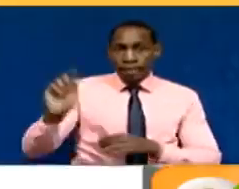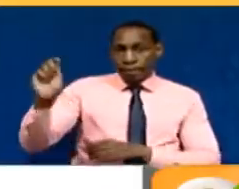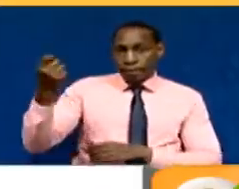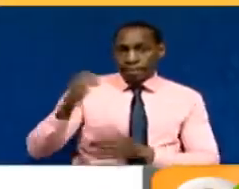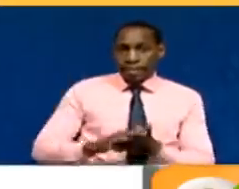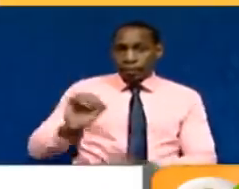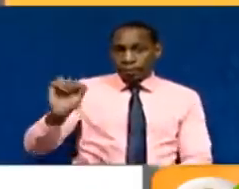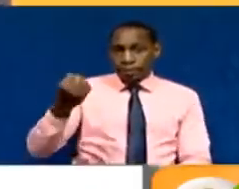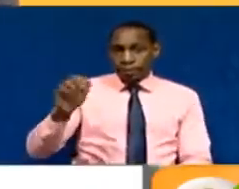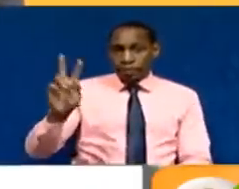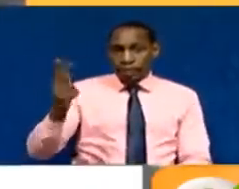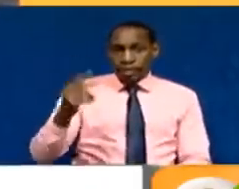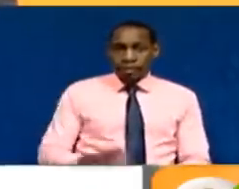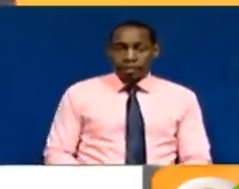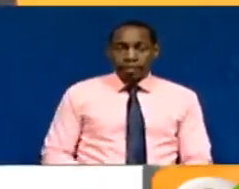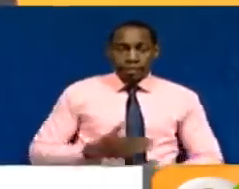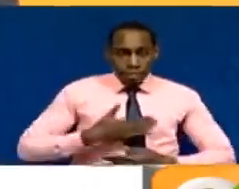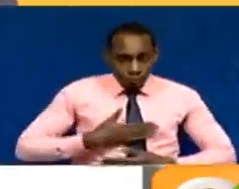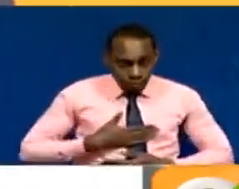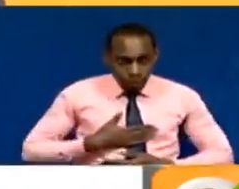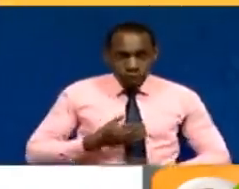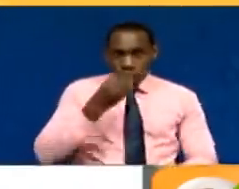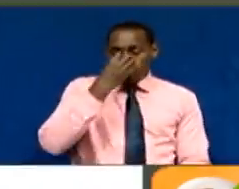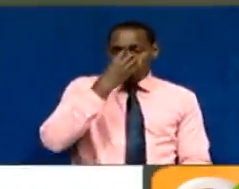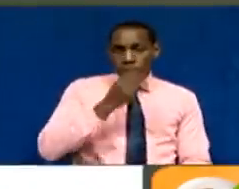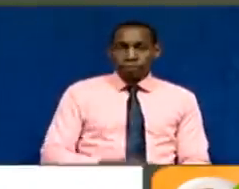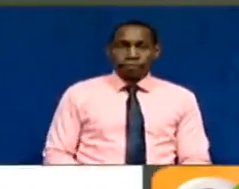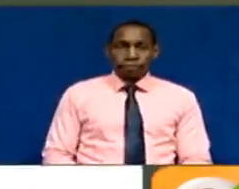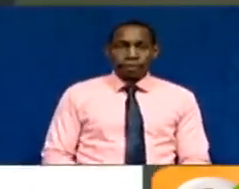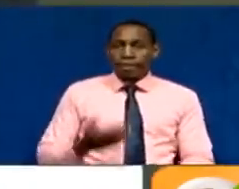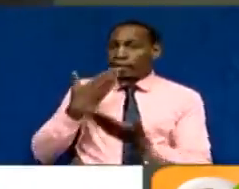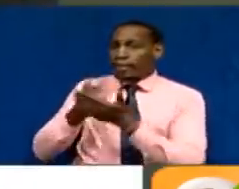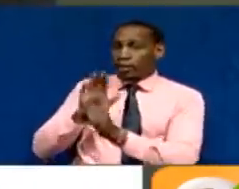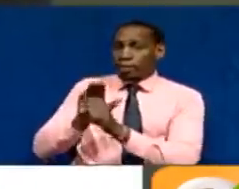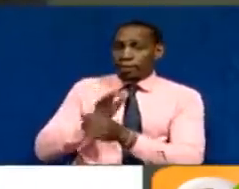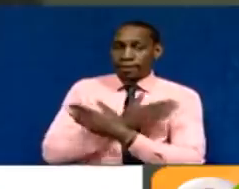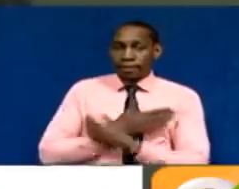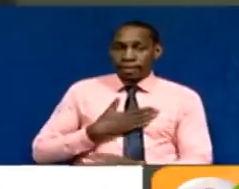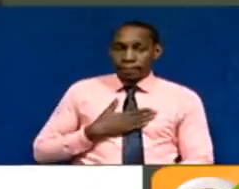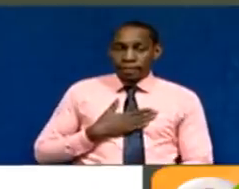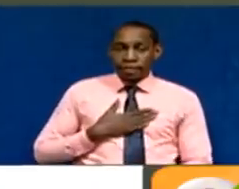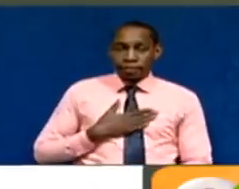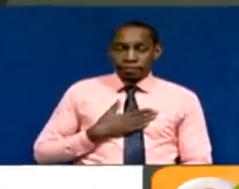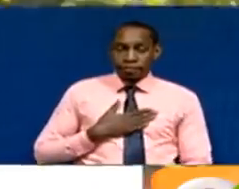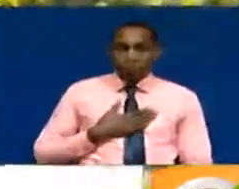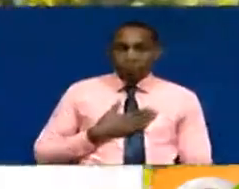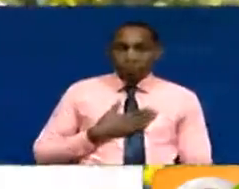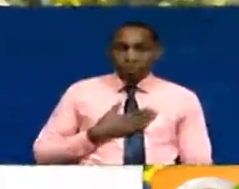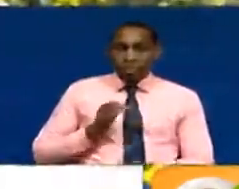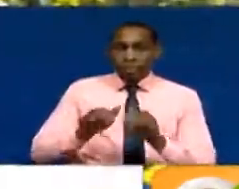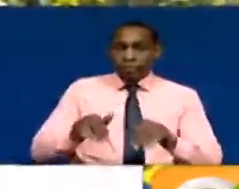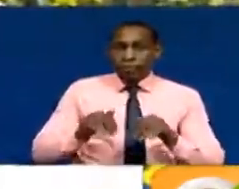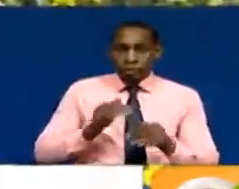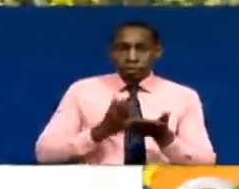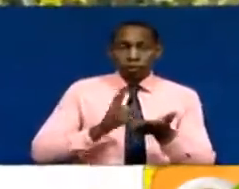Raisi watano wa Kenya ni Mheshimiwa William Ruto. Asante sana my friend kwa kunipatia tiketi. Kama